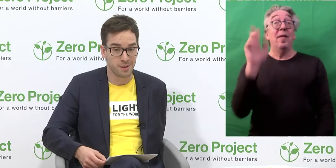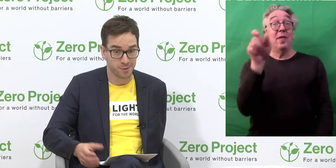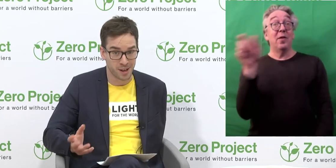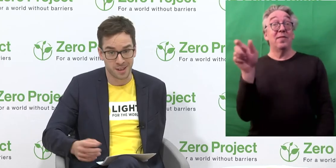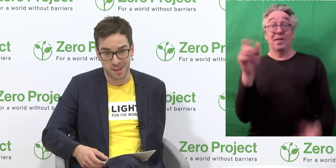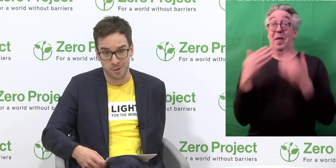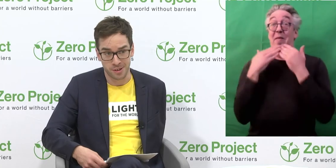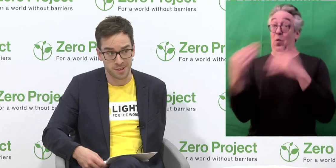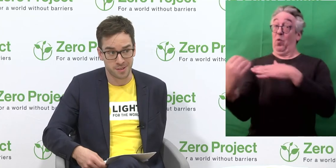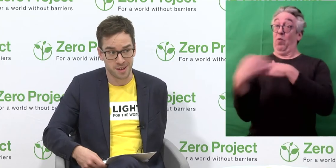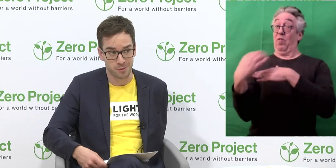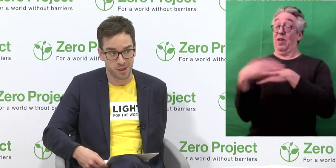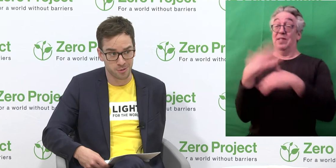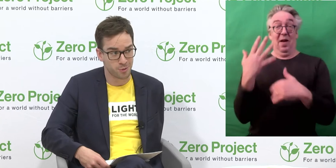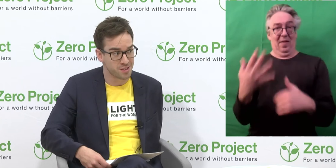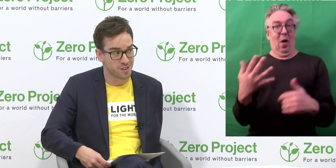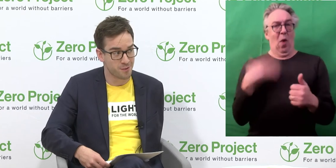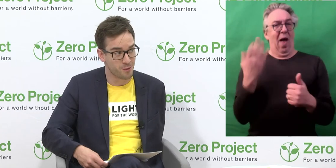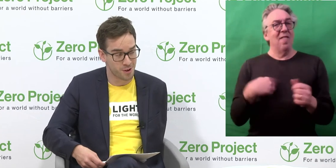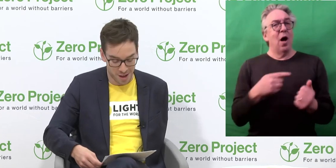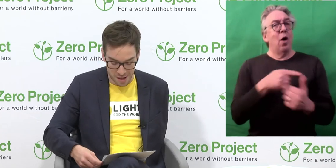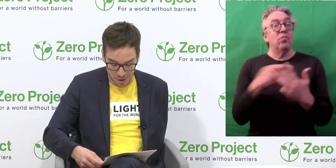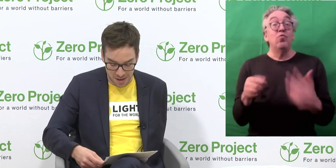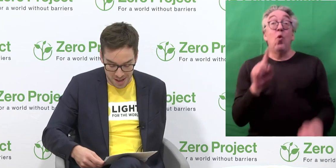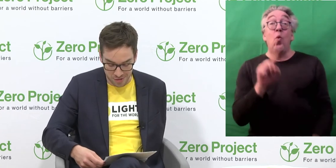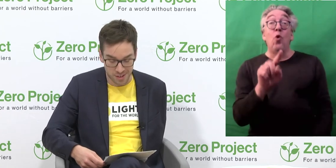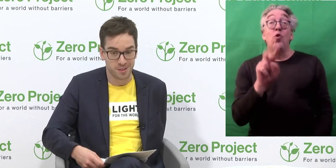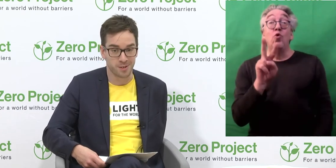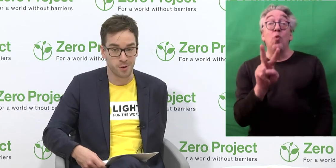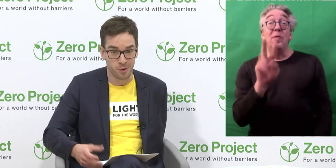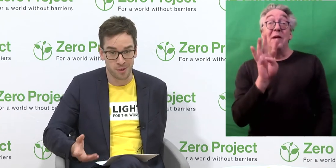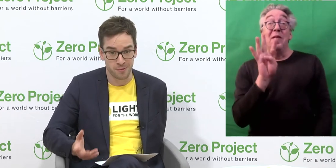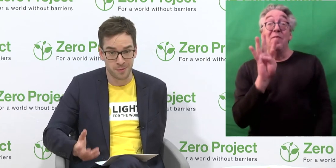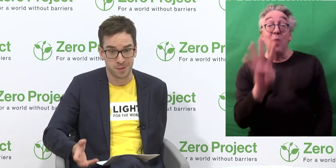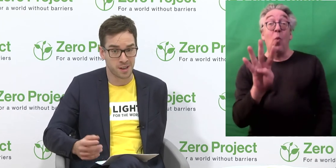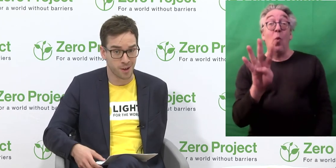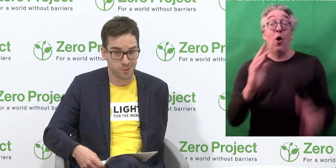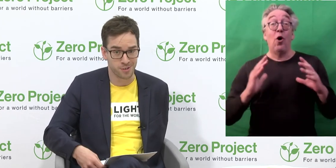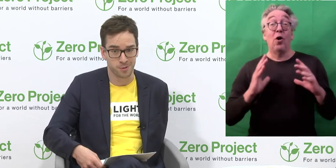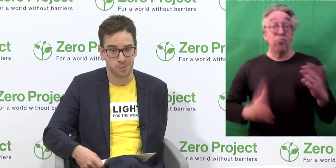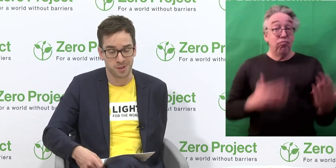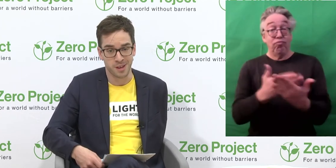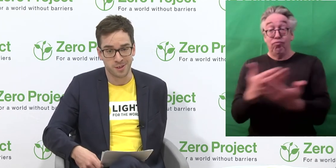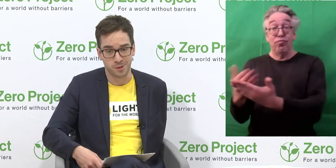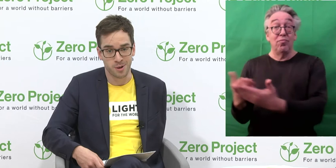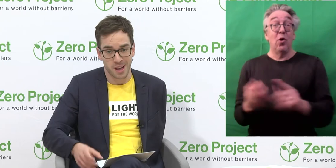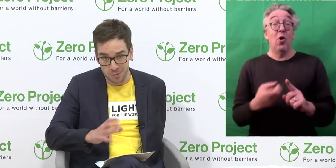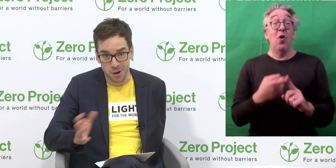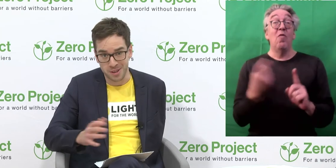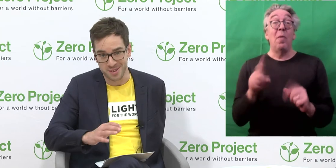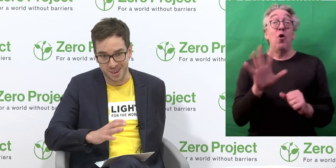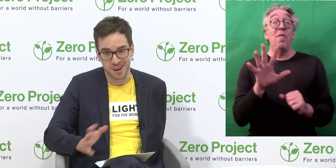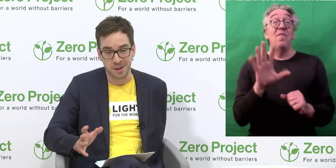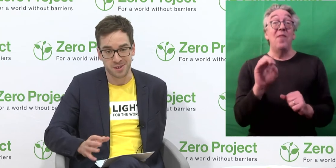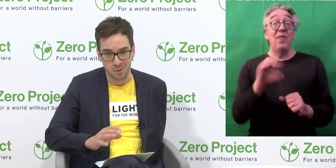to have got, as I already said, 124 nominations from over 50 countries around the world. So, and we know